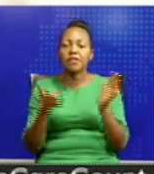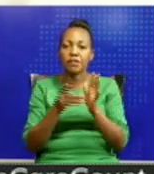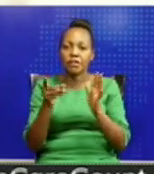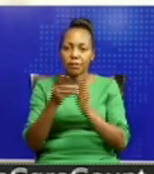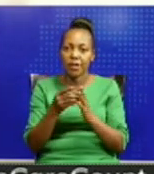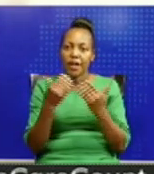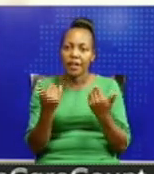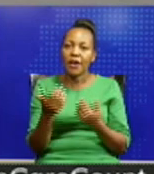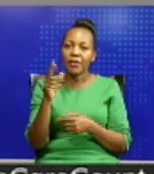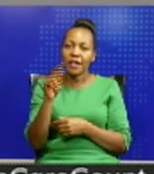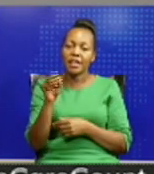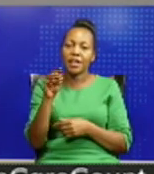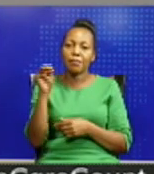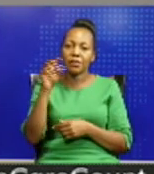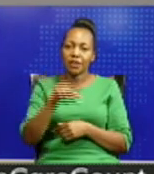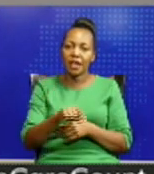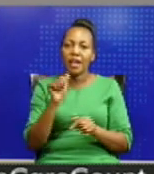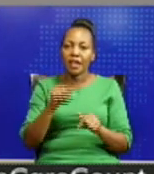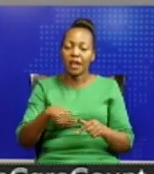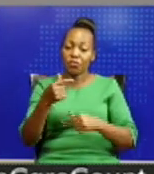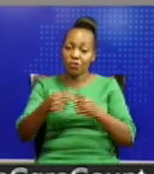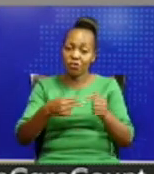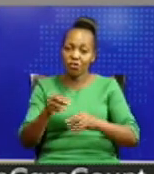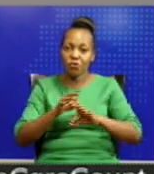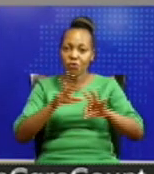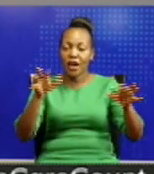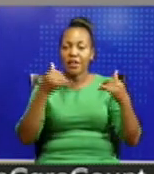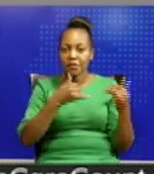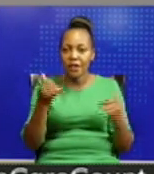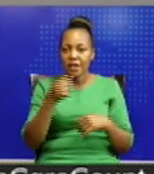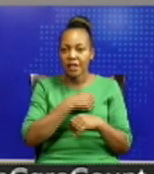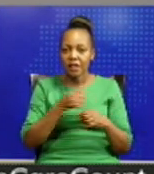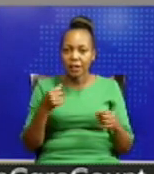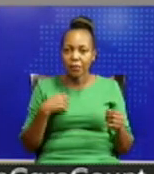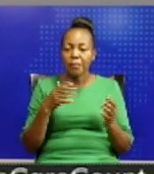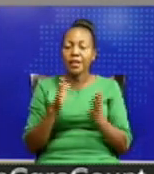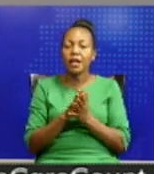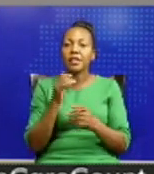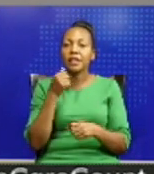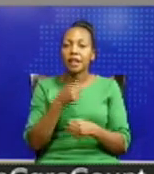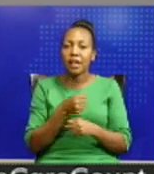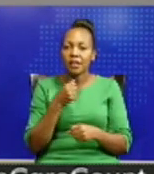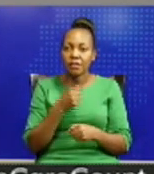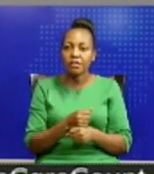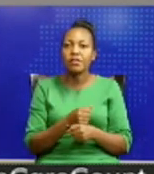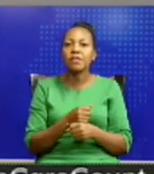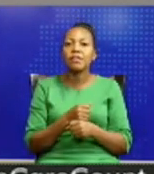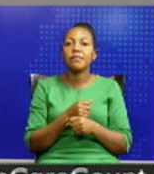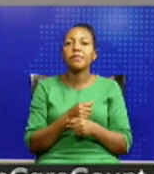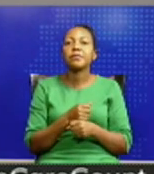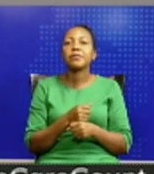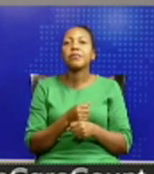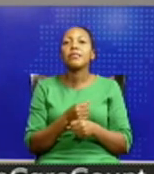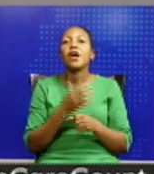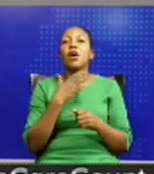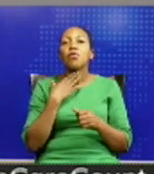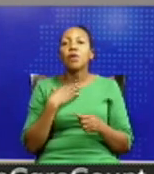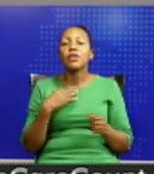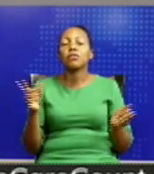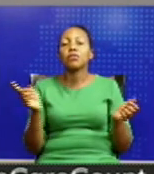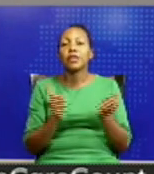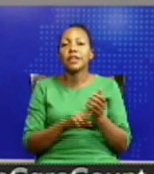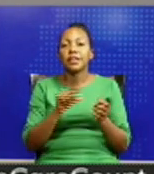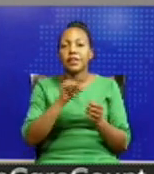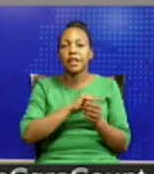NMG shall continue disseminating information that the women and girls need in a bid to actually realize this gender equality